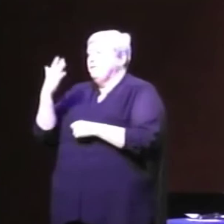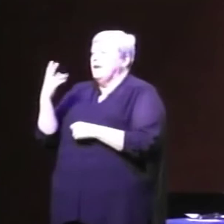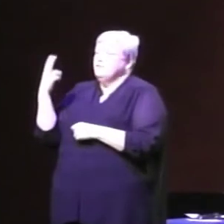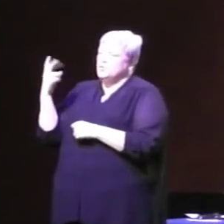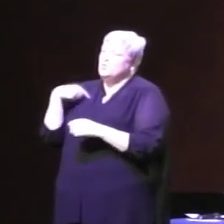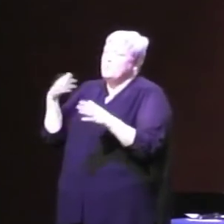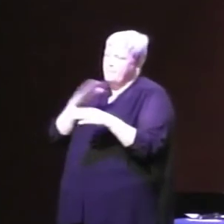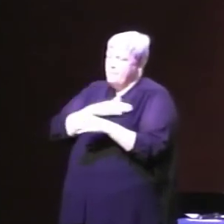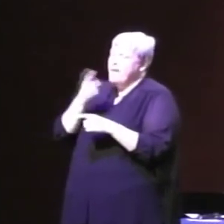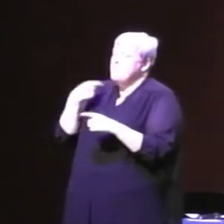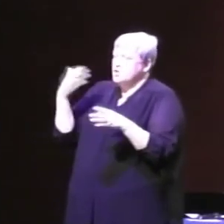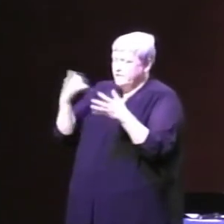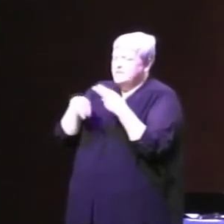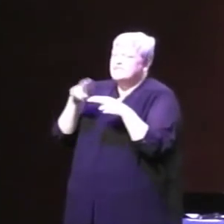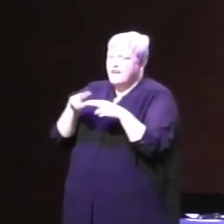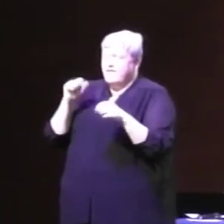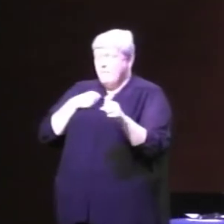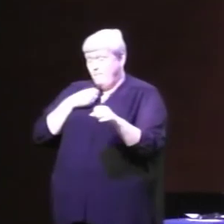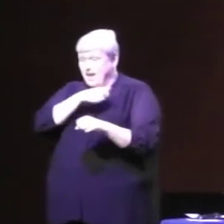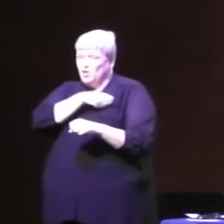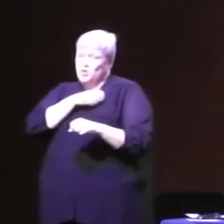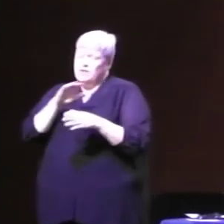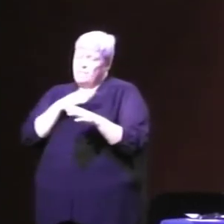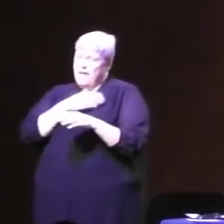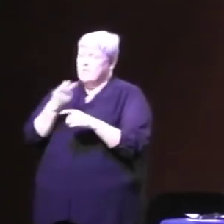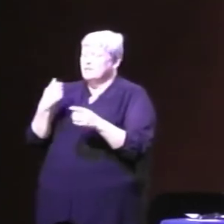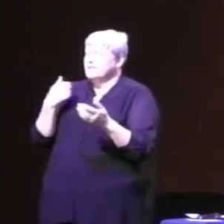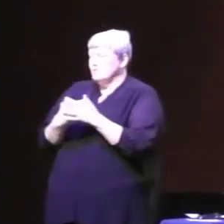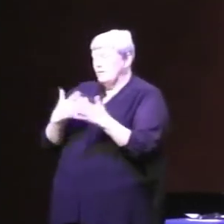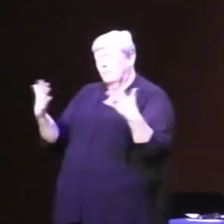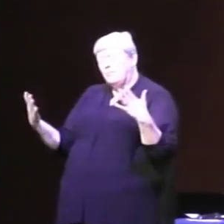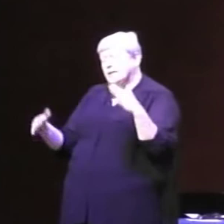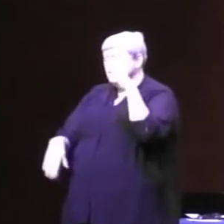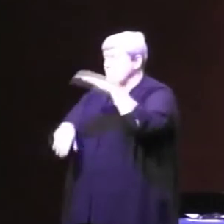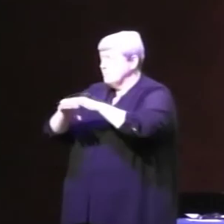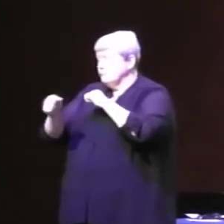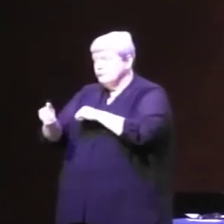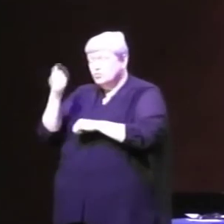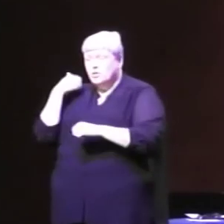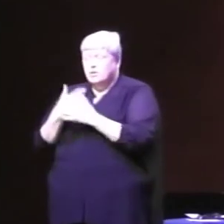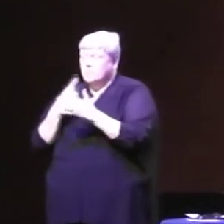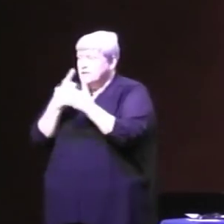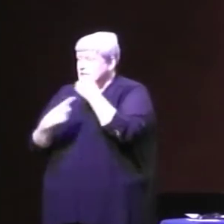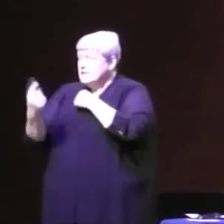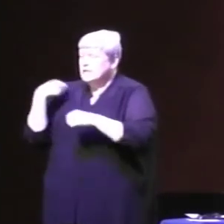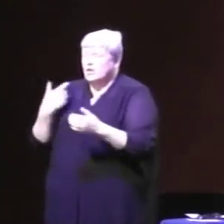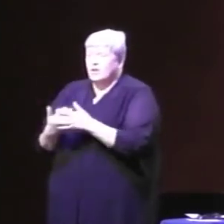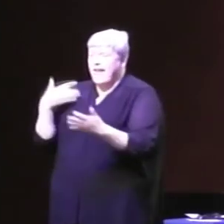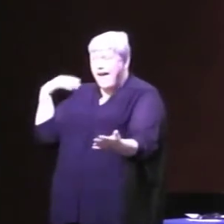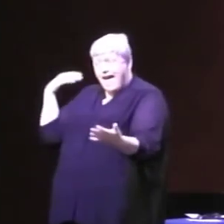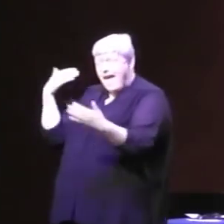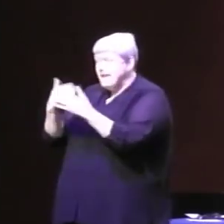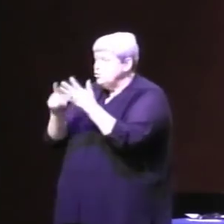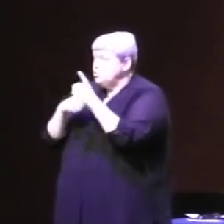staff, most of whom are PCS members. And that's the biggest number of compulsory redundancy notices issued in a single instance by any UK